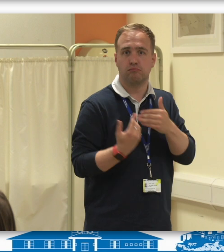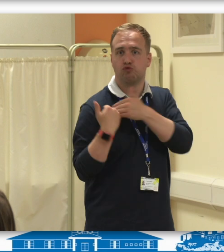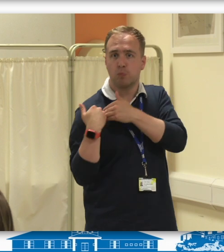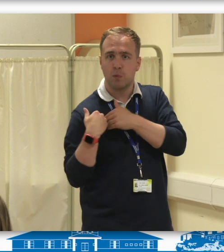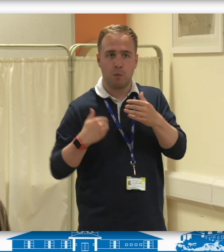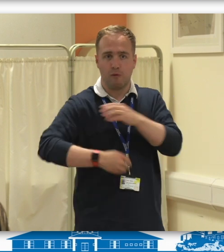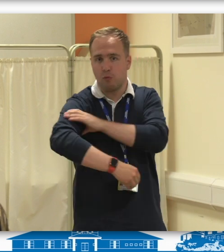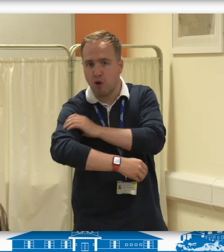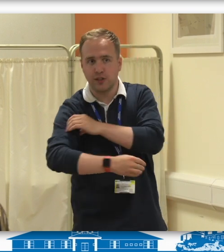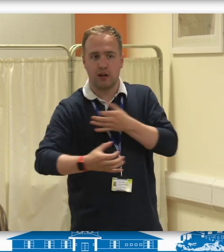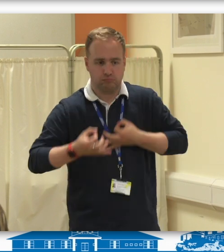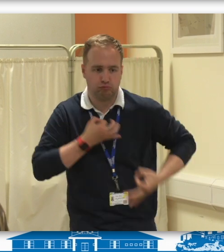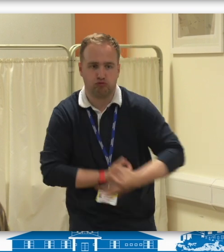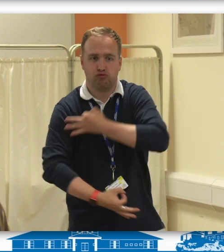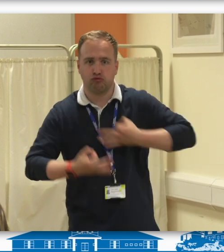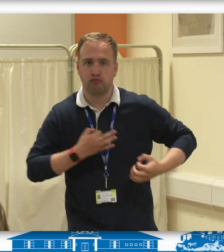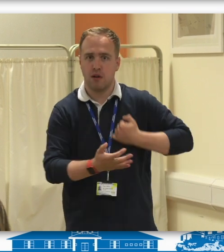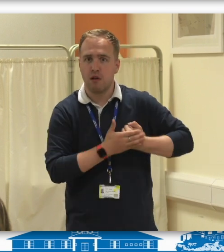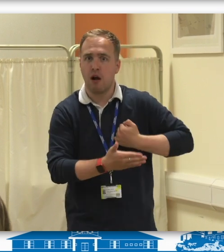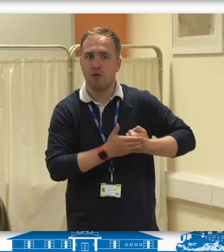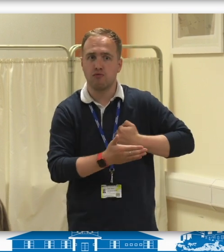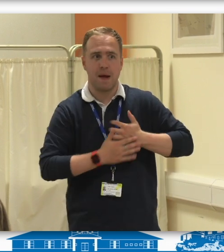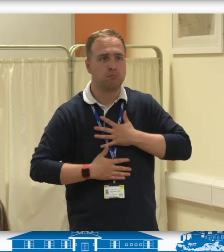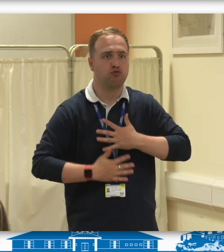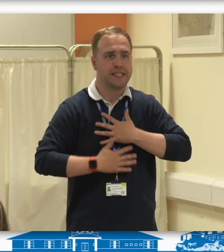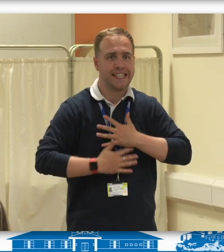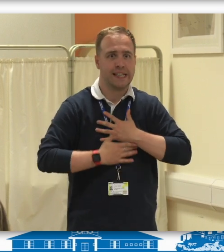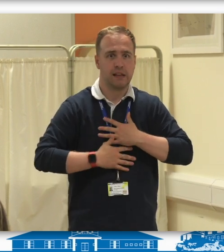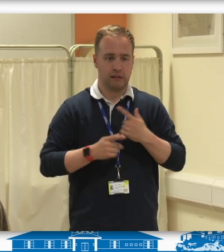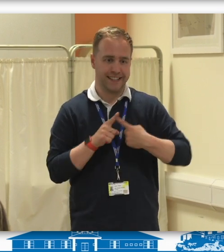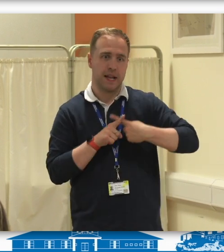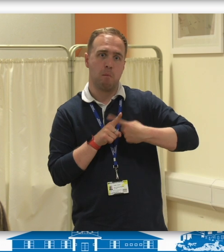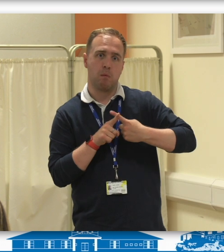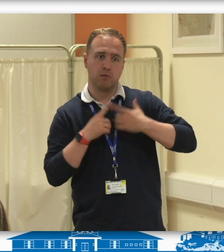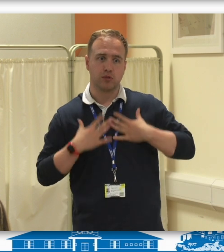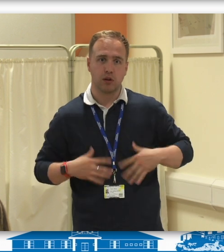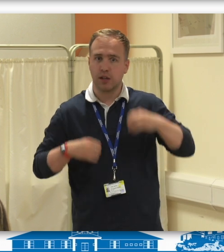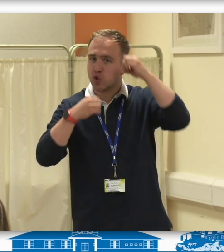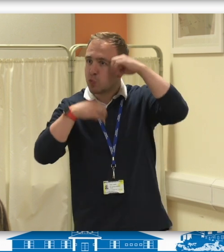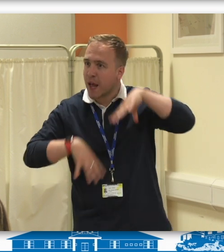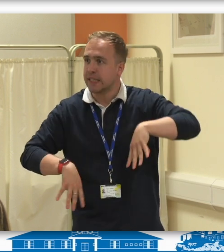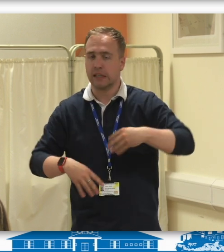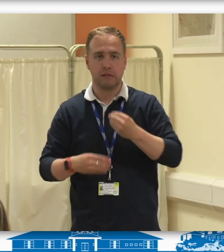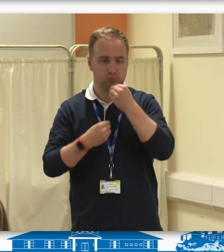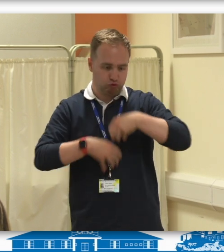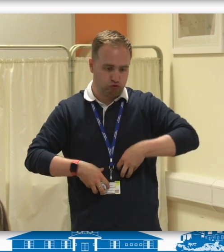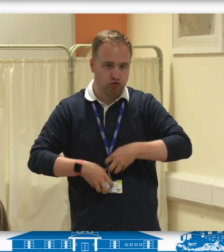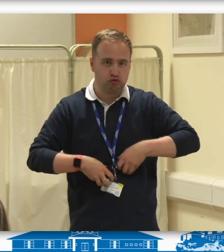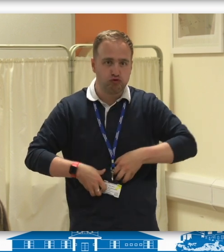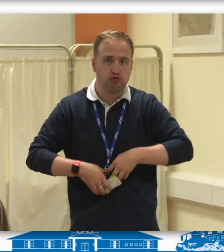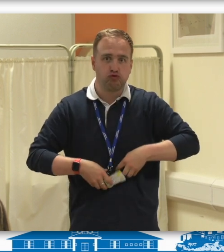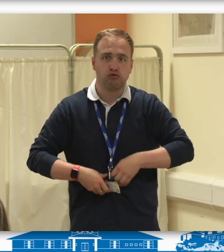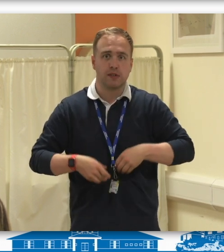blood pressure, circulation, heart rate, breathing rate, body temperature, sweating, digestion, including saliva